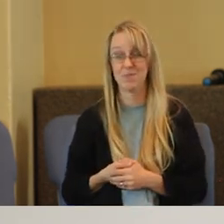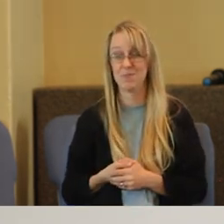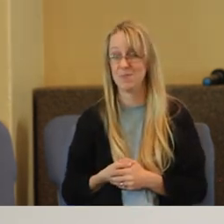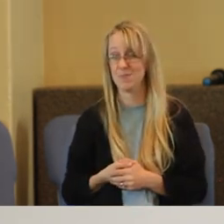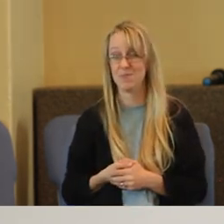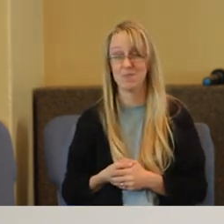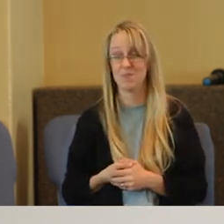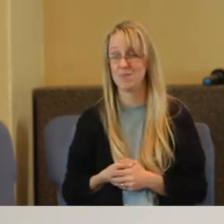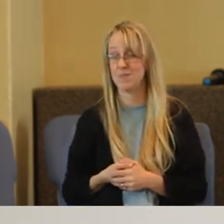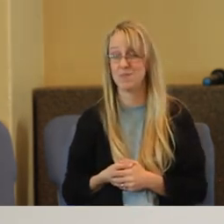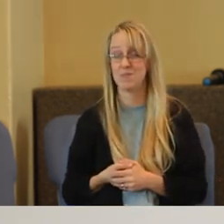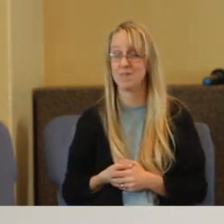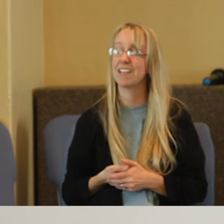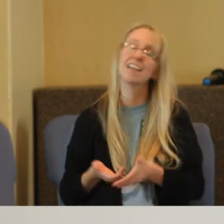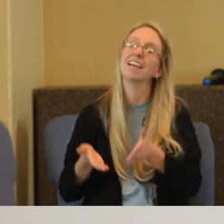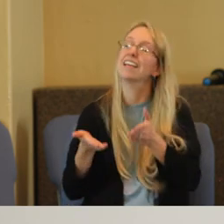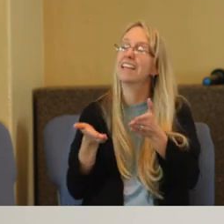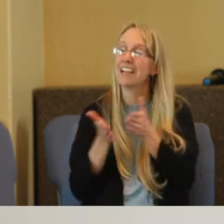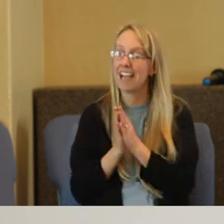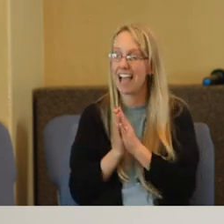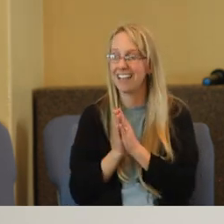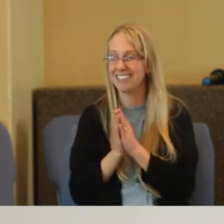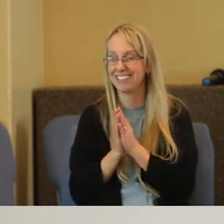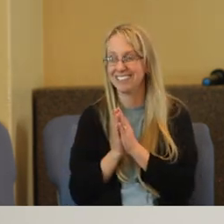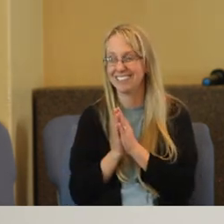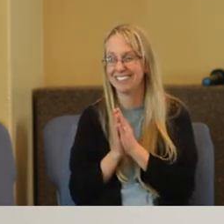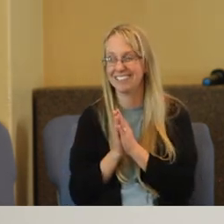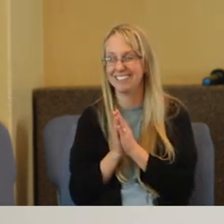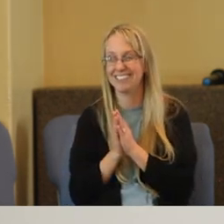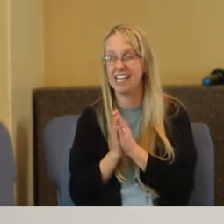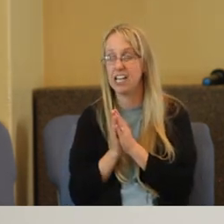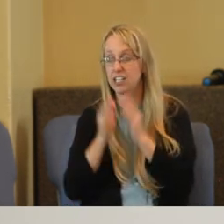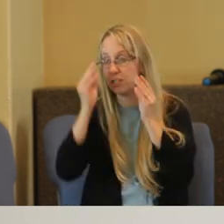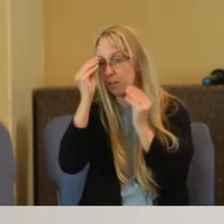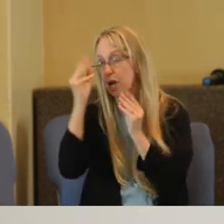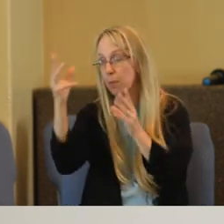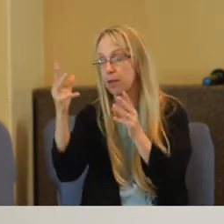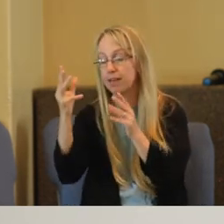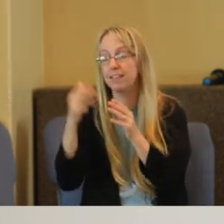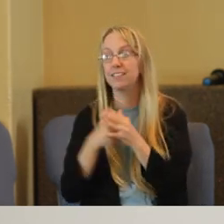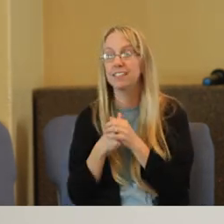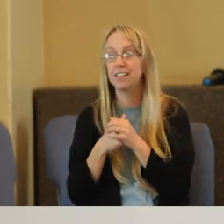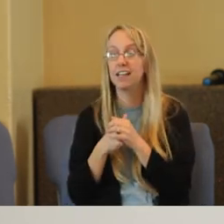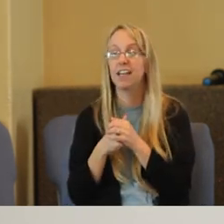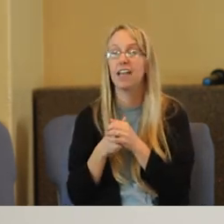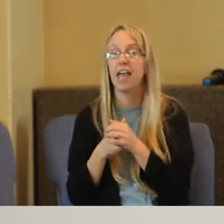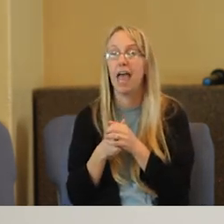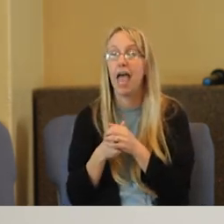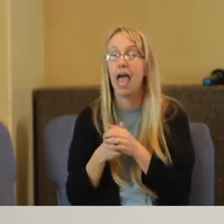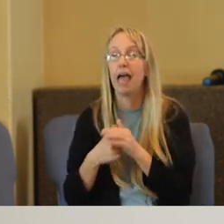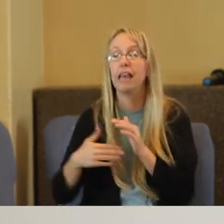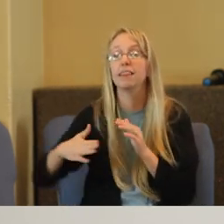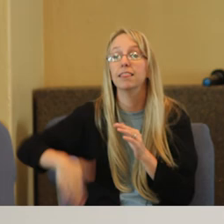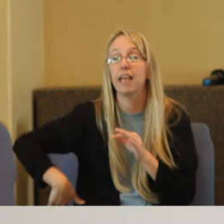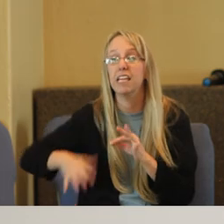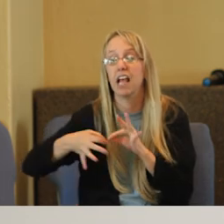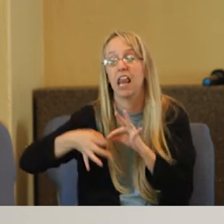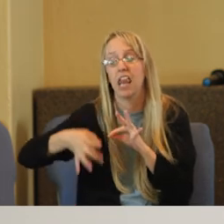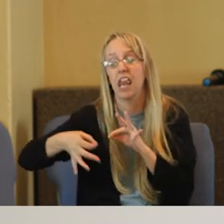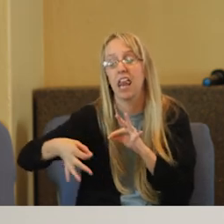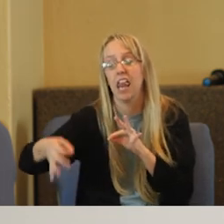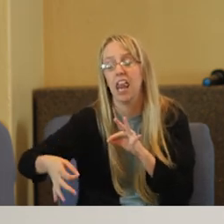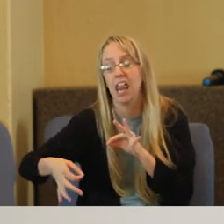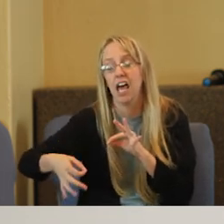He's asking us to be obedient. And delayed obedience is still disobedient. If you don't think